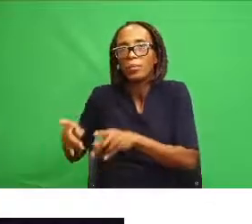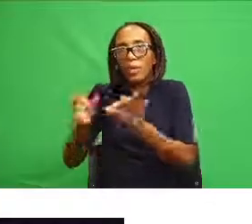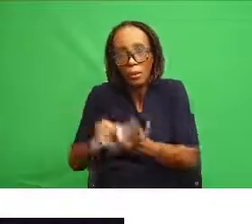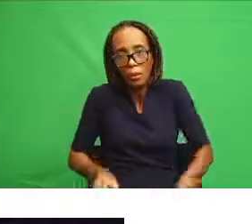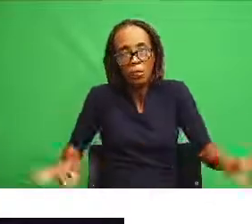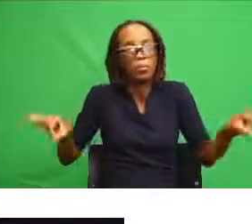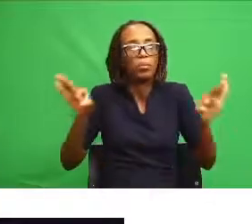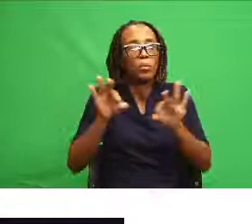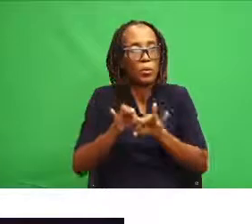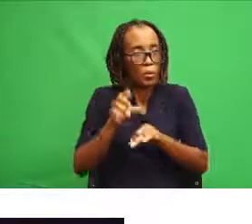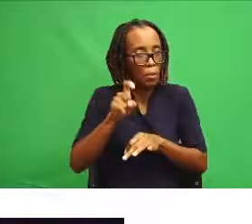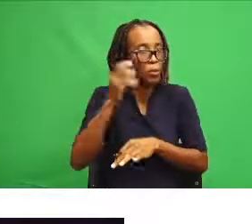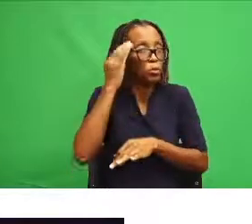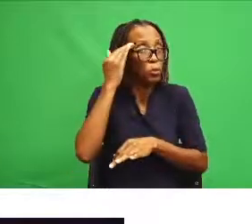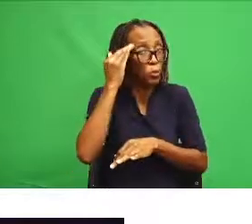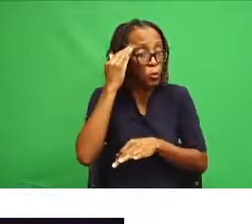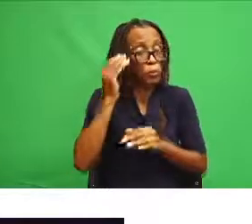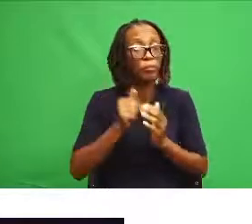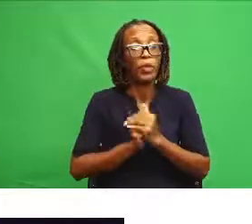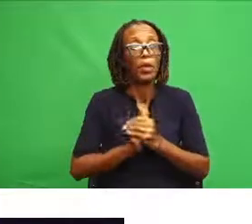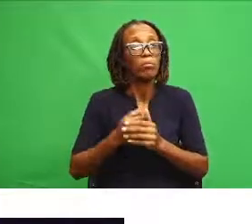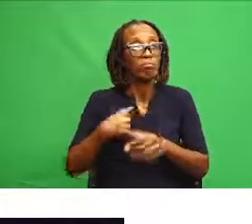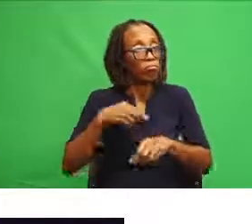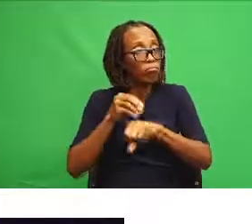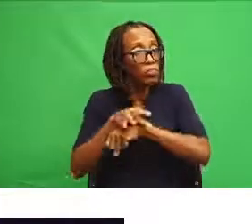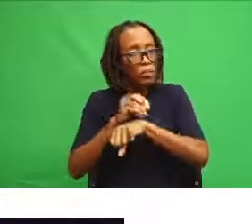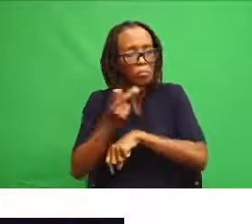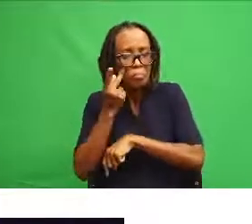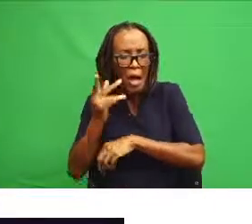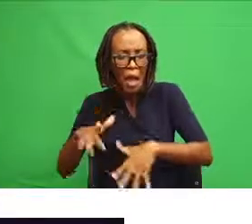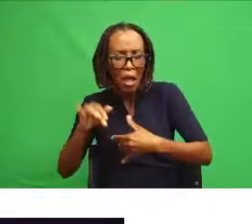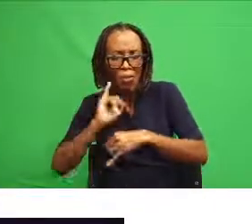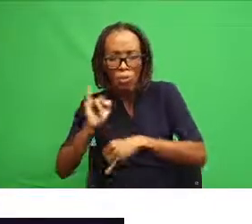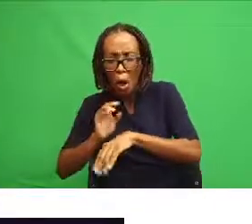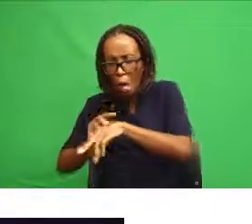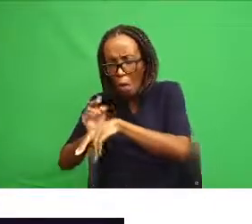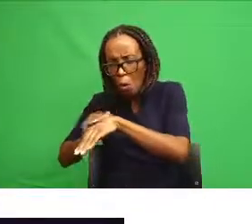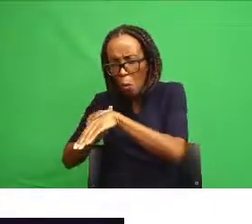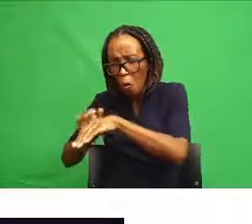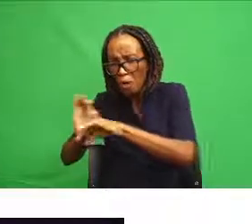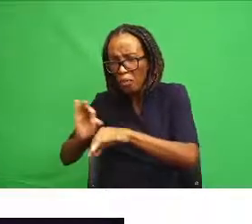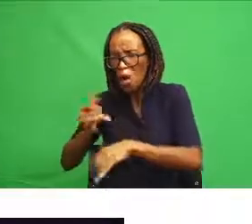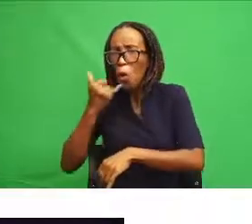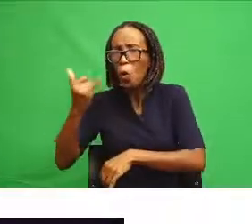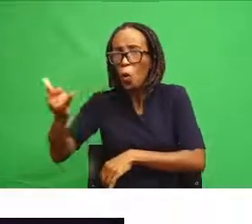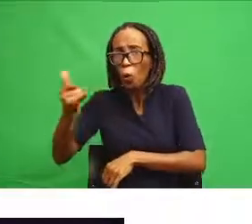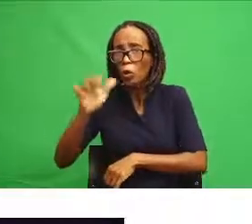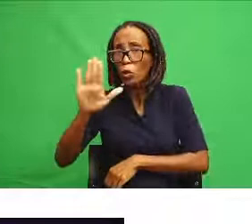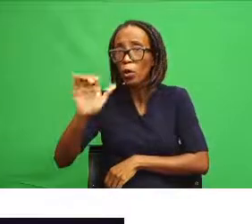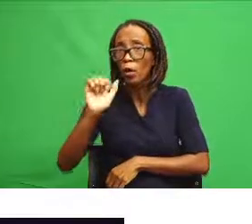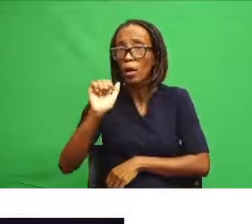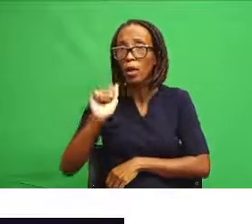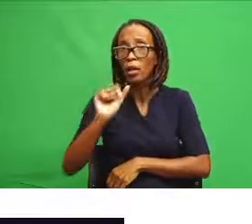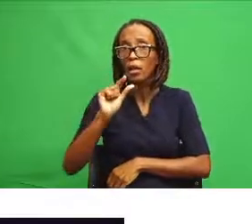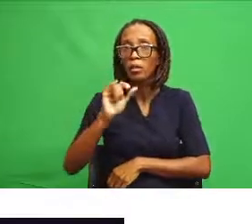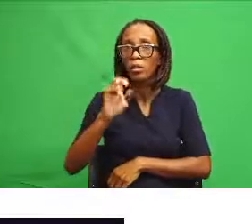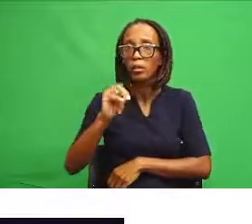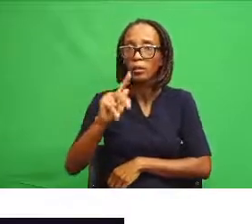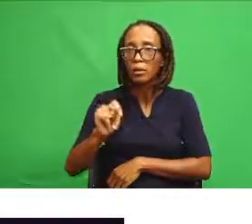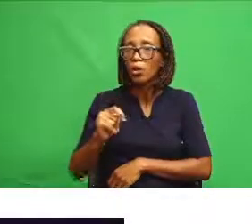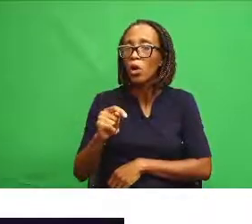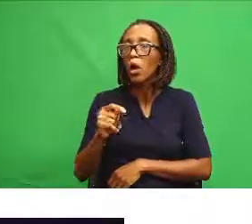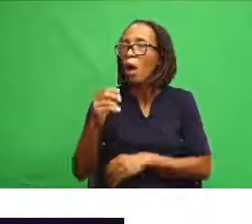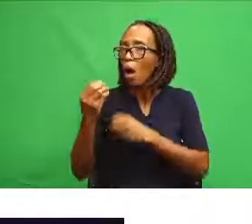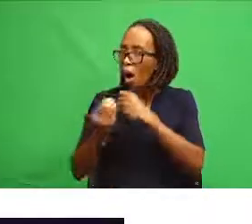do happen. So I'm saying, look at your life insurance policies. Call your life insurance agent let them give you